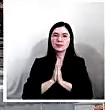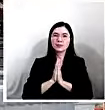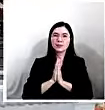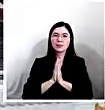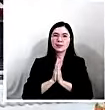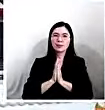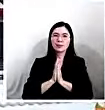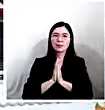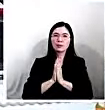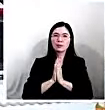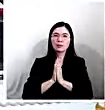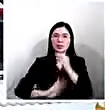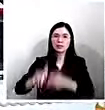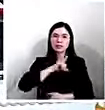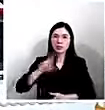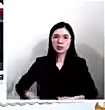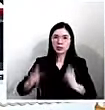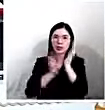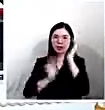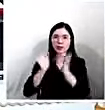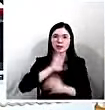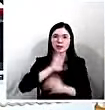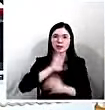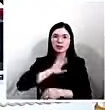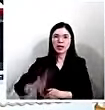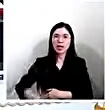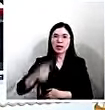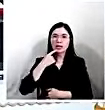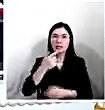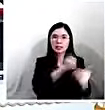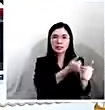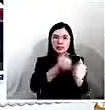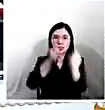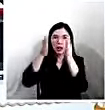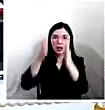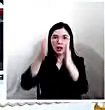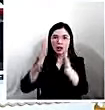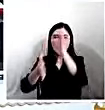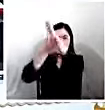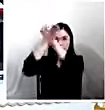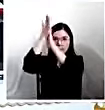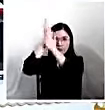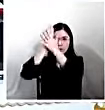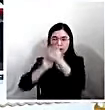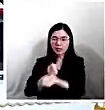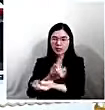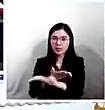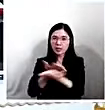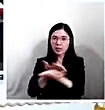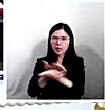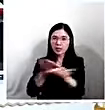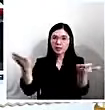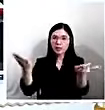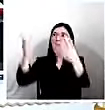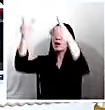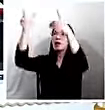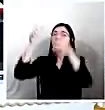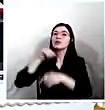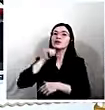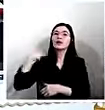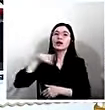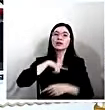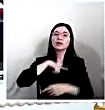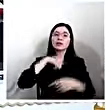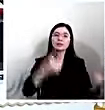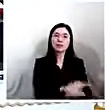forever. Lord Jesus Christ, who said to your apostles, "Peace I leave you, my peace I give you. Look not on